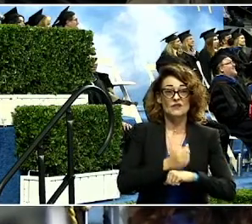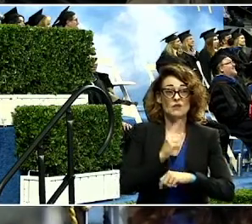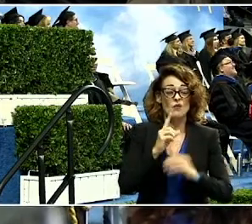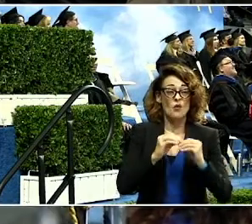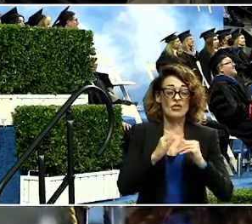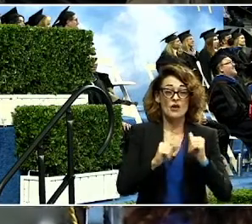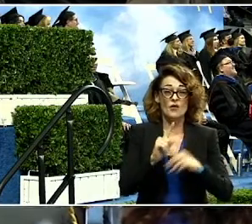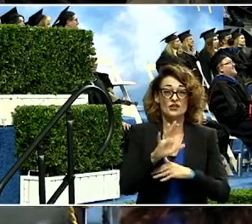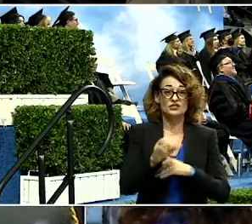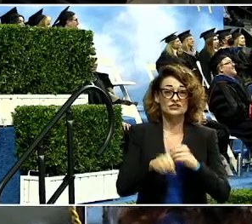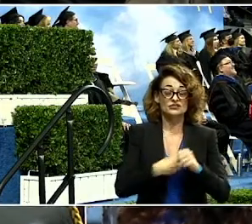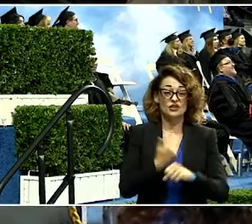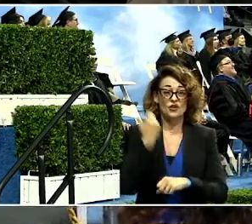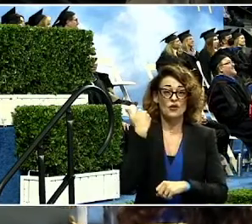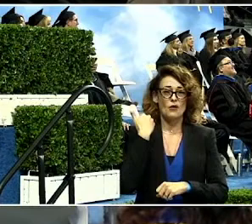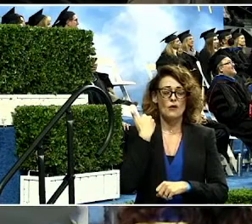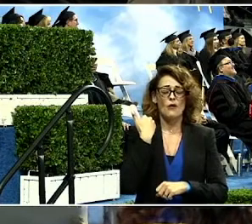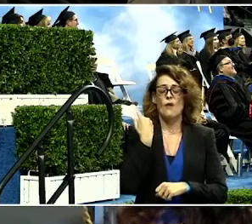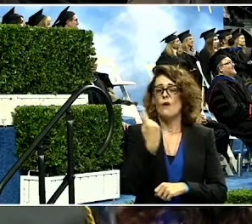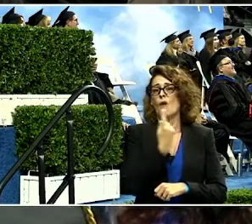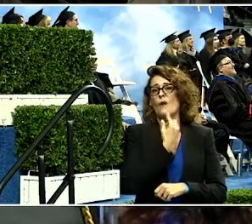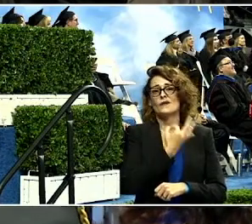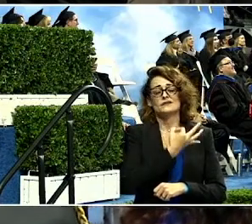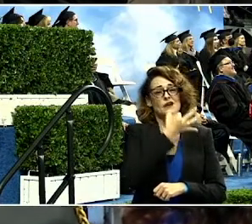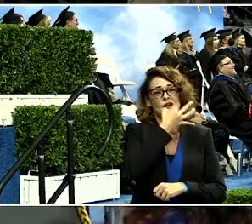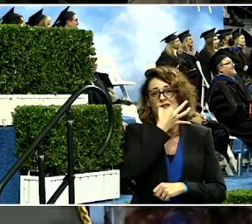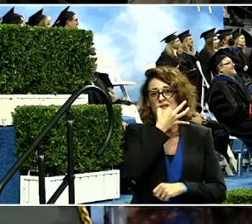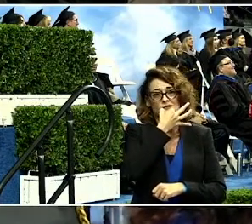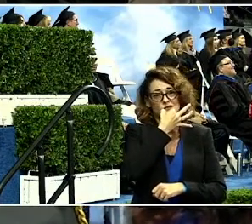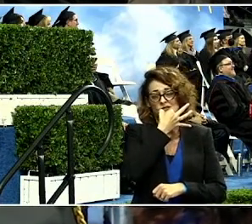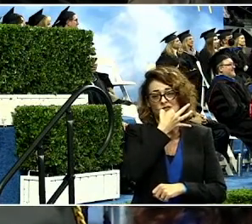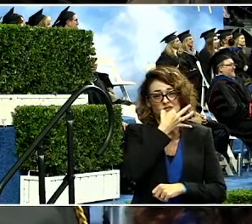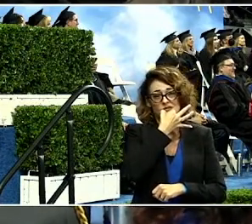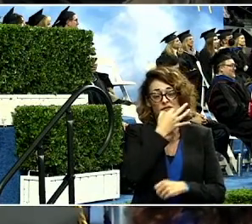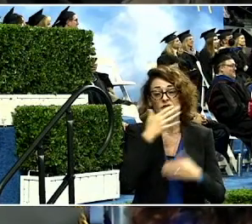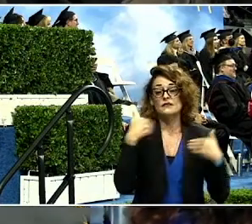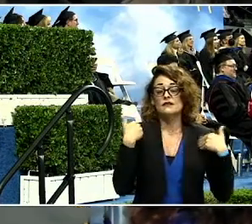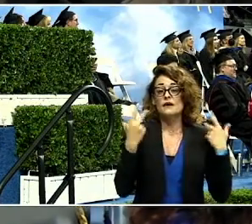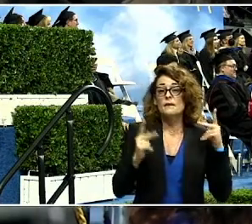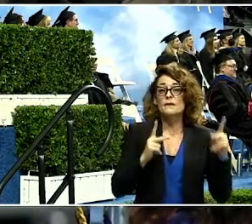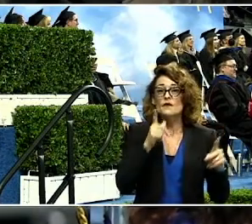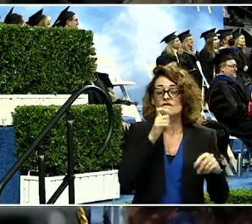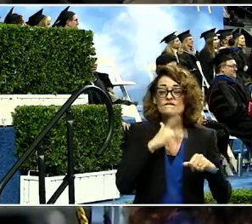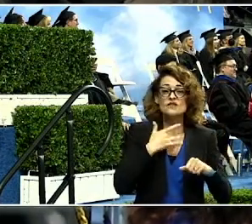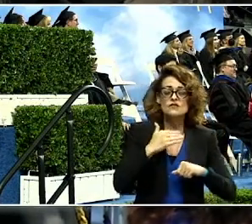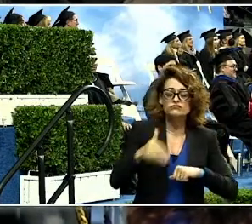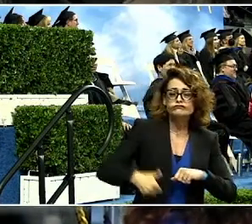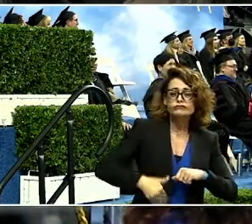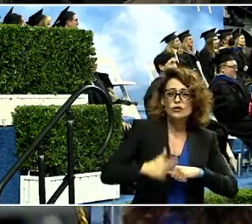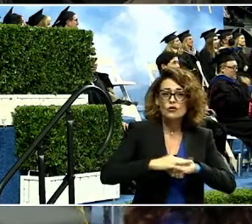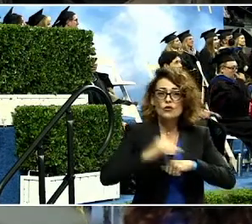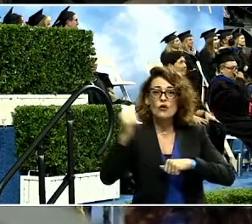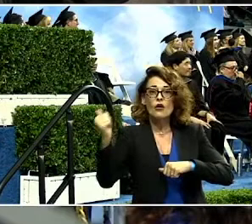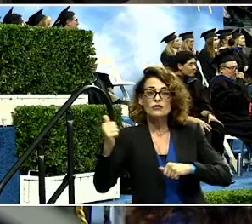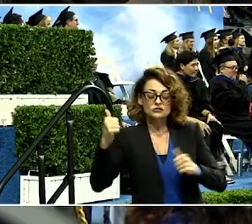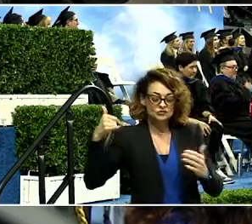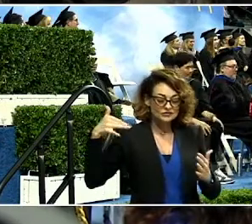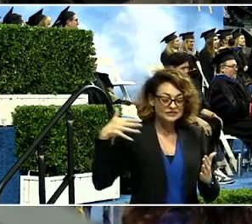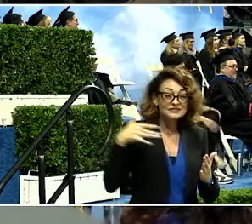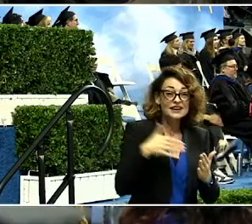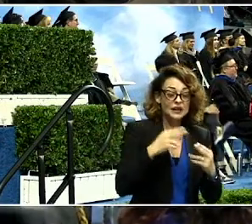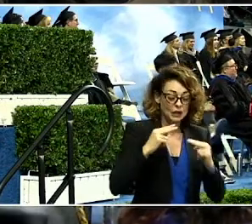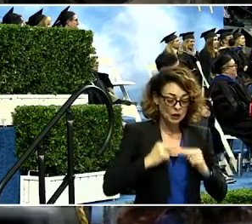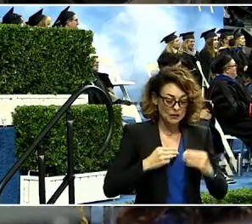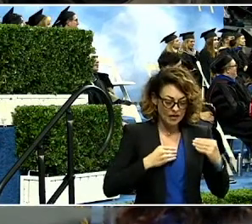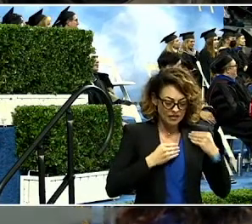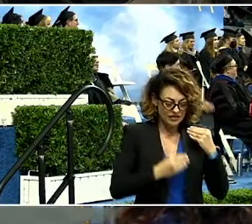have always been experts in humankind. The young people who felt called to study the human legacy itself, the